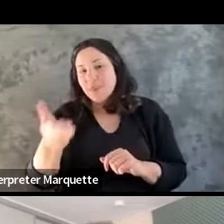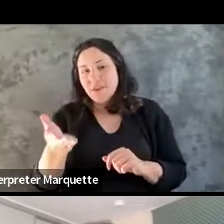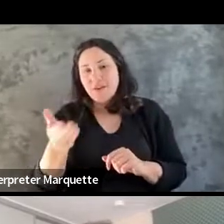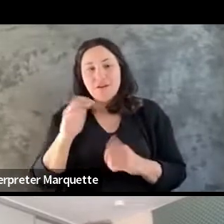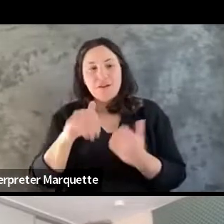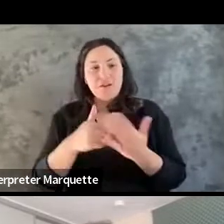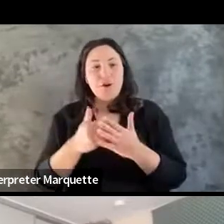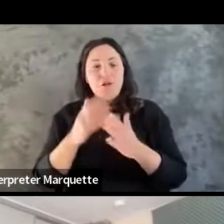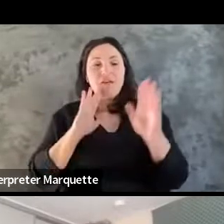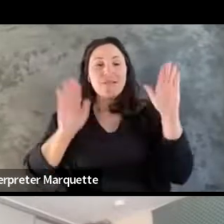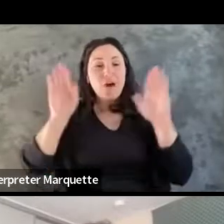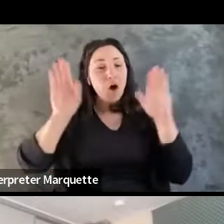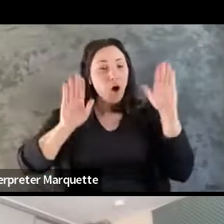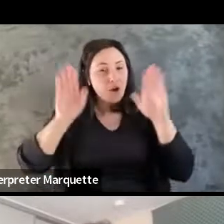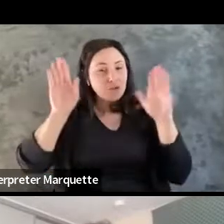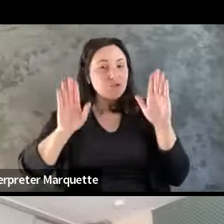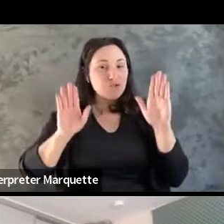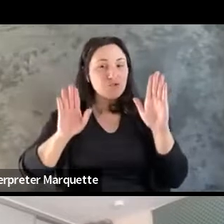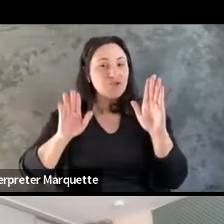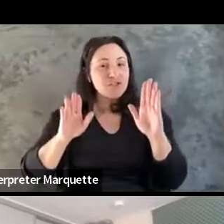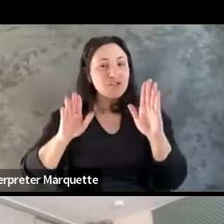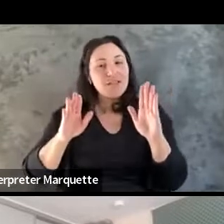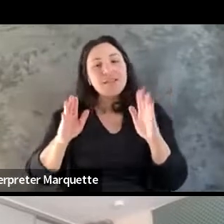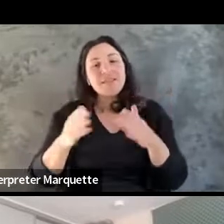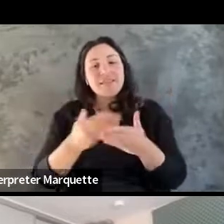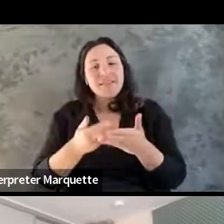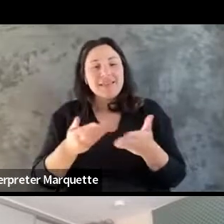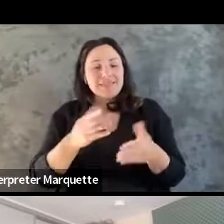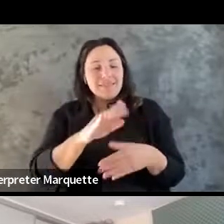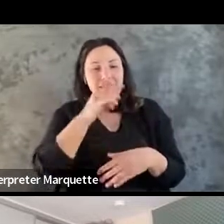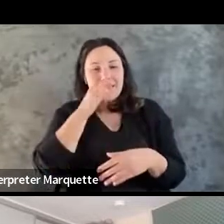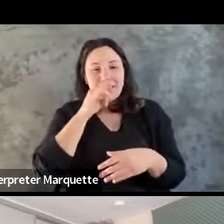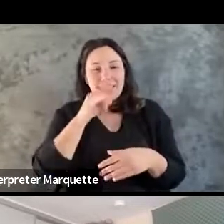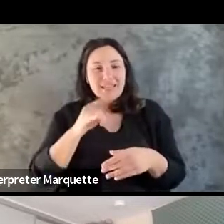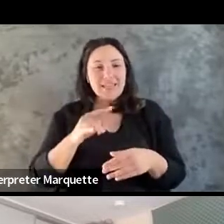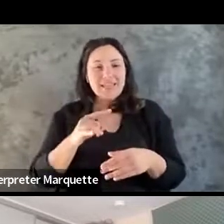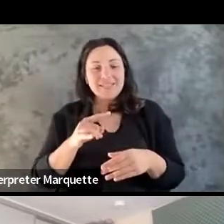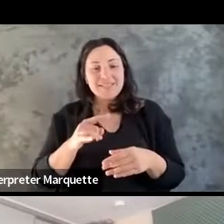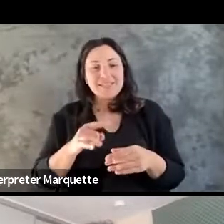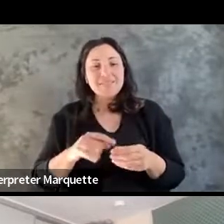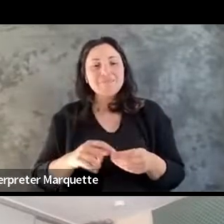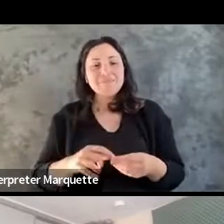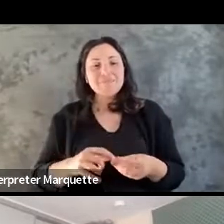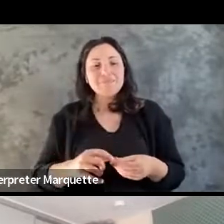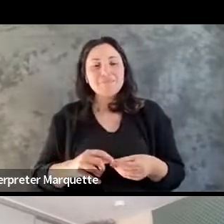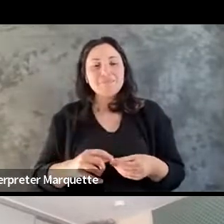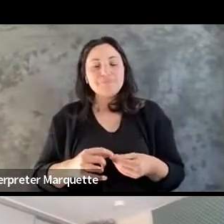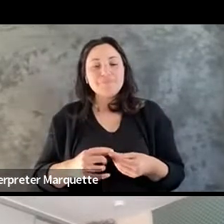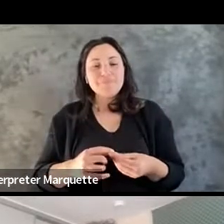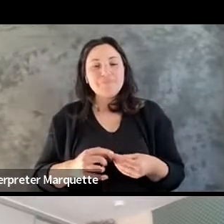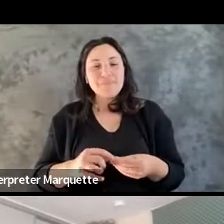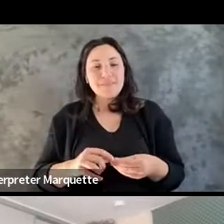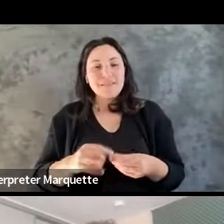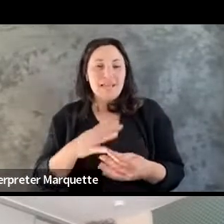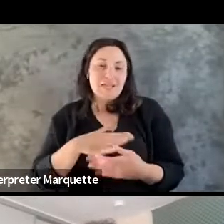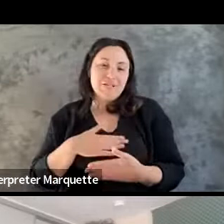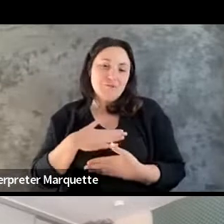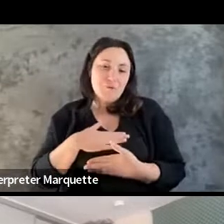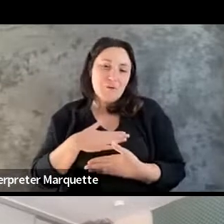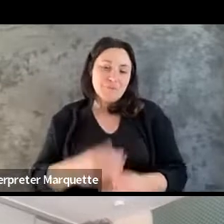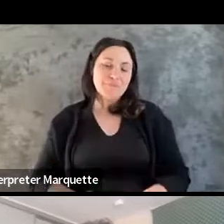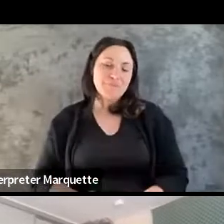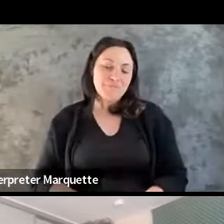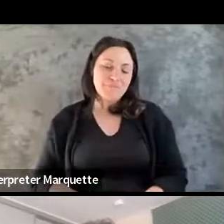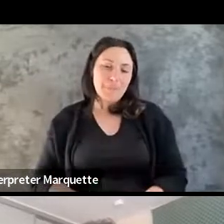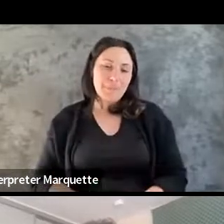auction items that they are having your kids have the opportunity to enjoy. And so